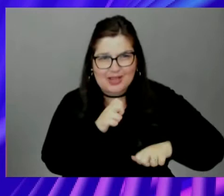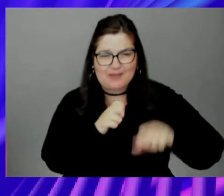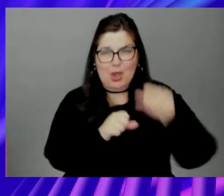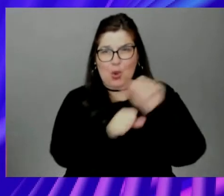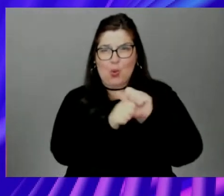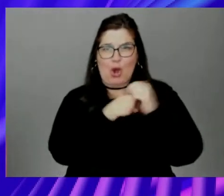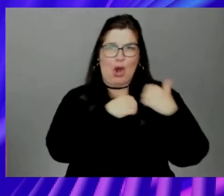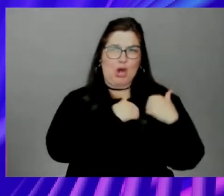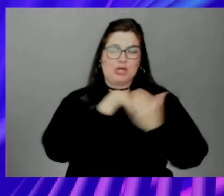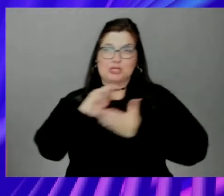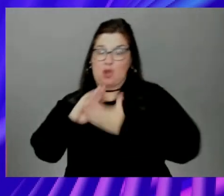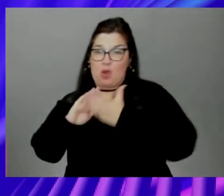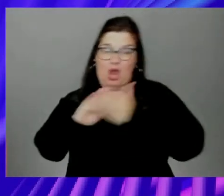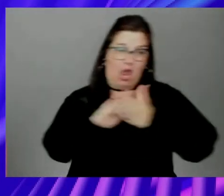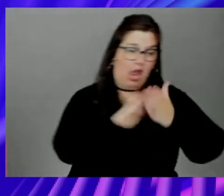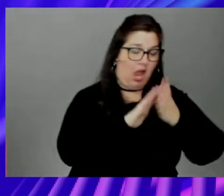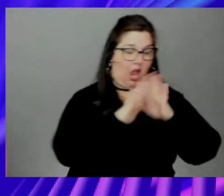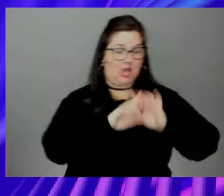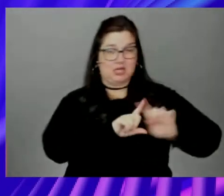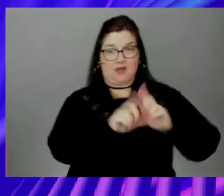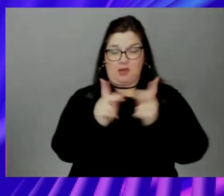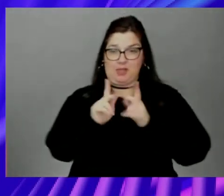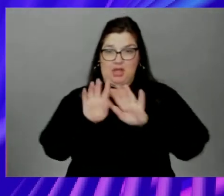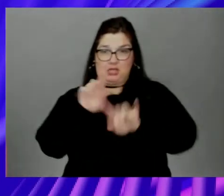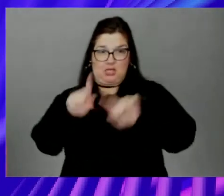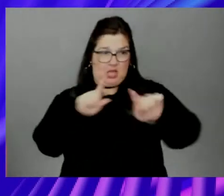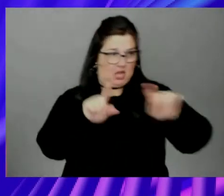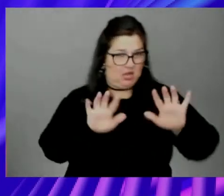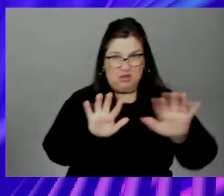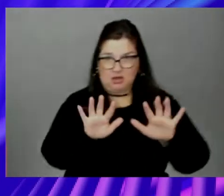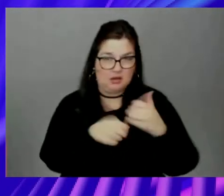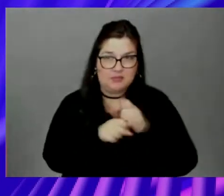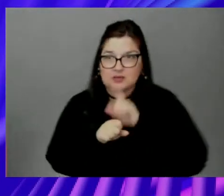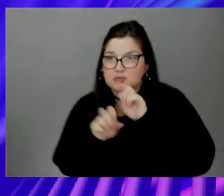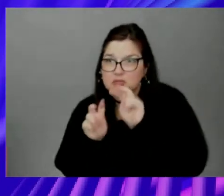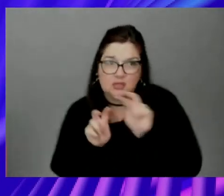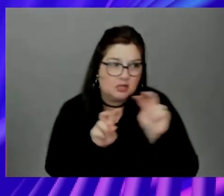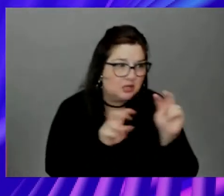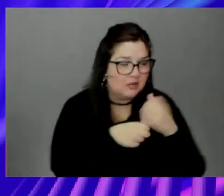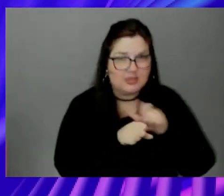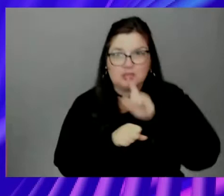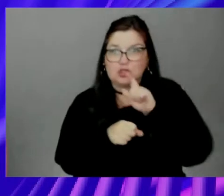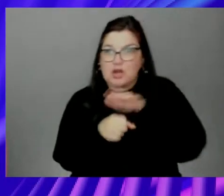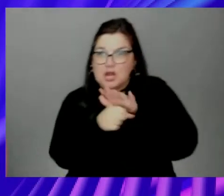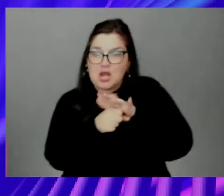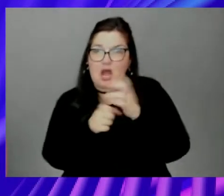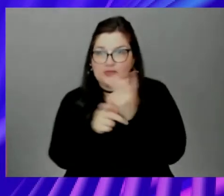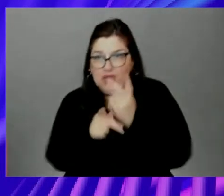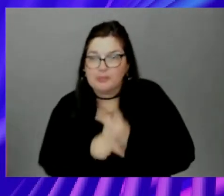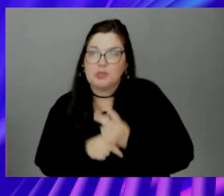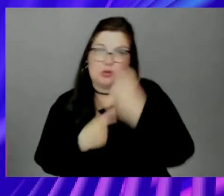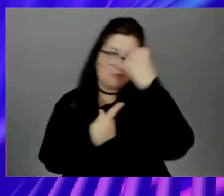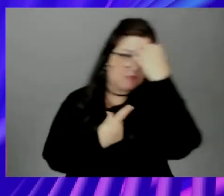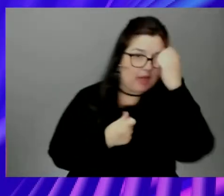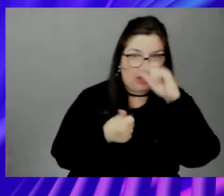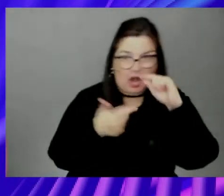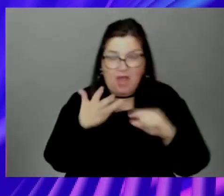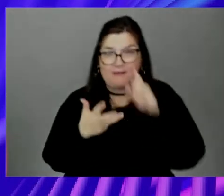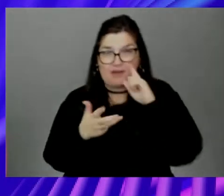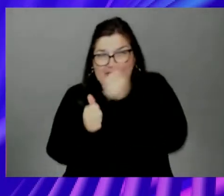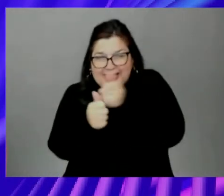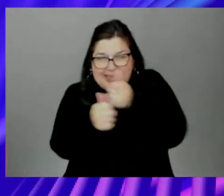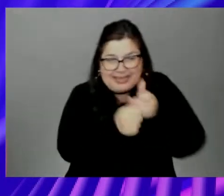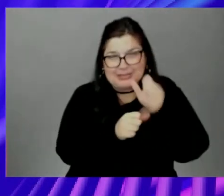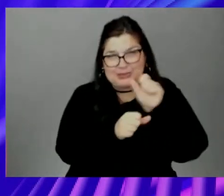different places. You have to make sure you've got the appropriate amount of compute and memory and all these different things for each of these different workloads. It